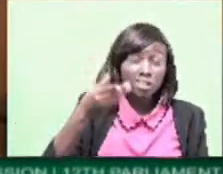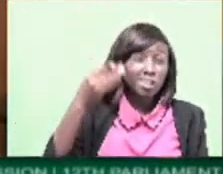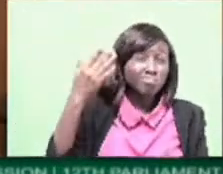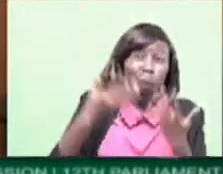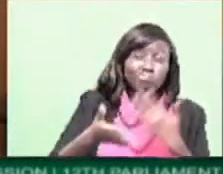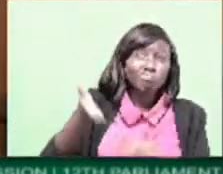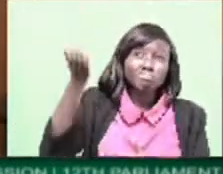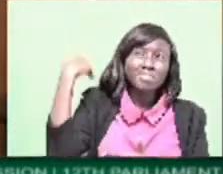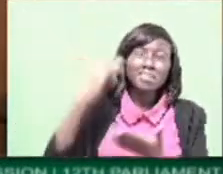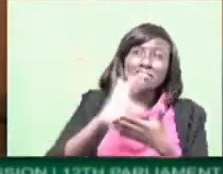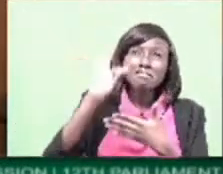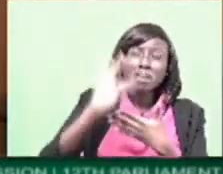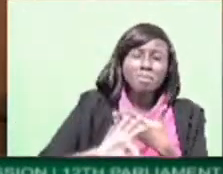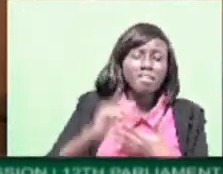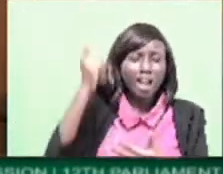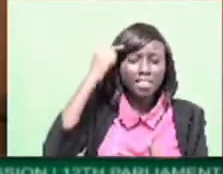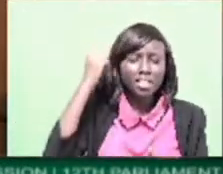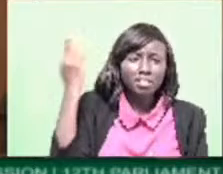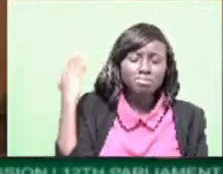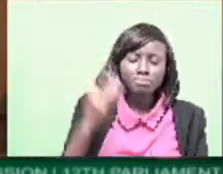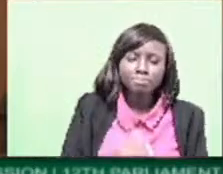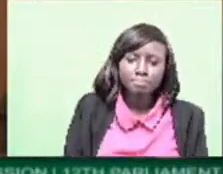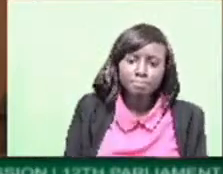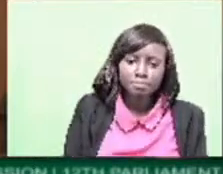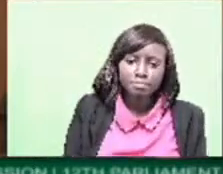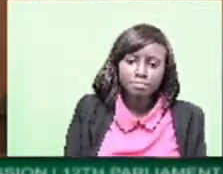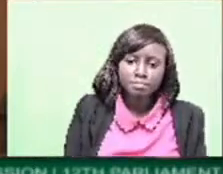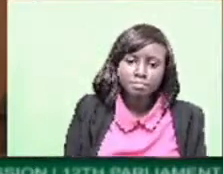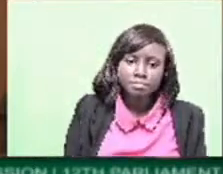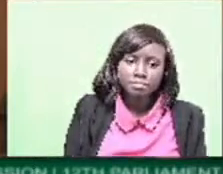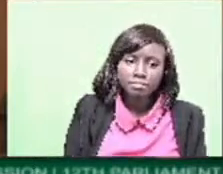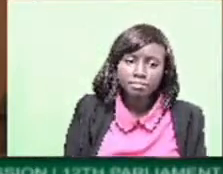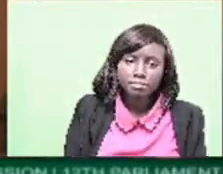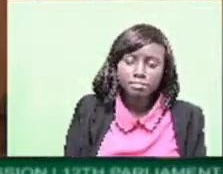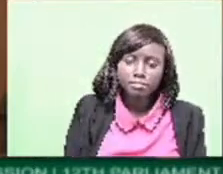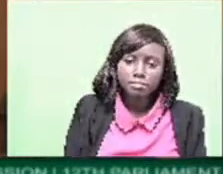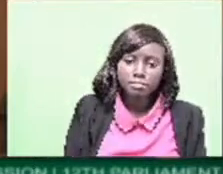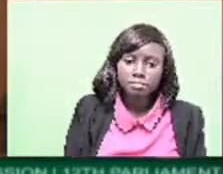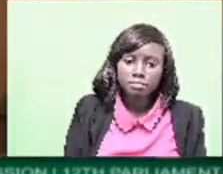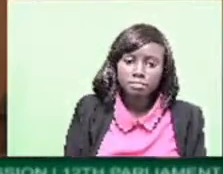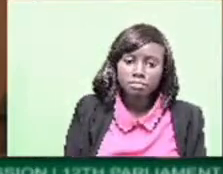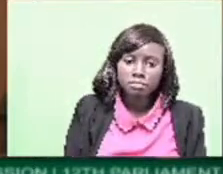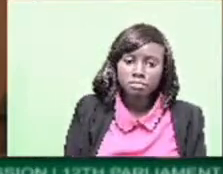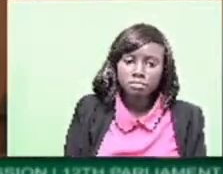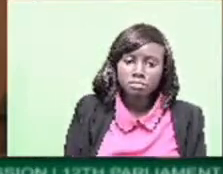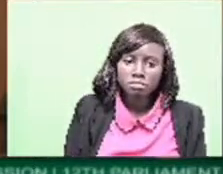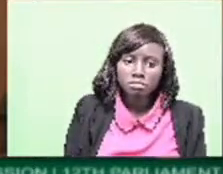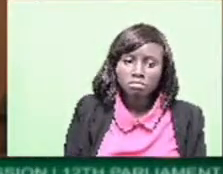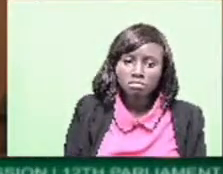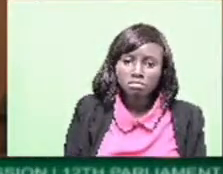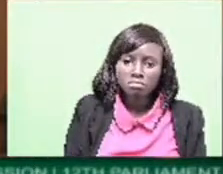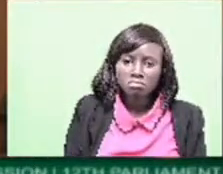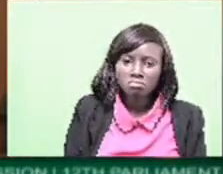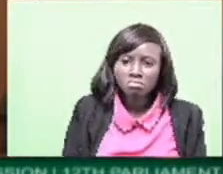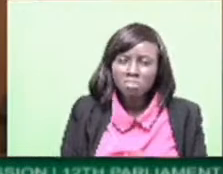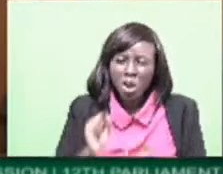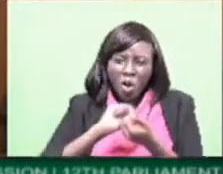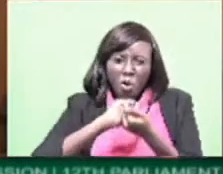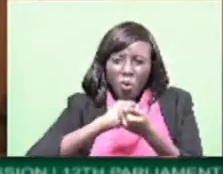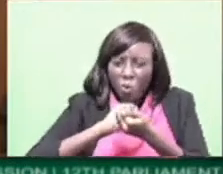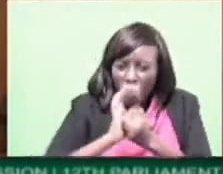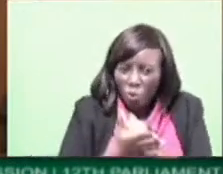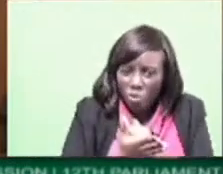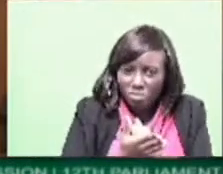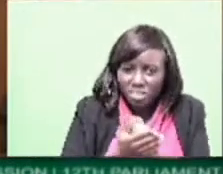by my colleague from Princestown, that it would not be a threat to Trinidad and Tobago.